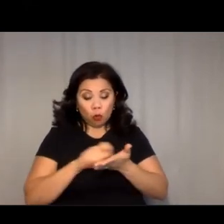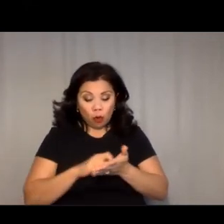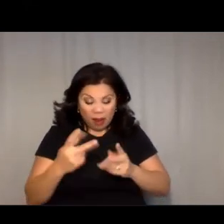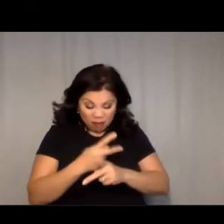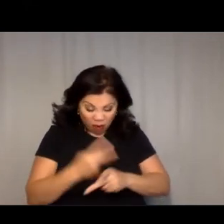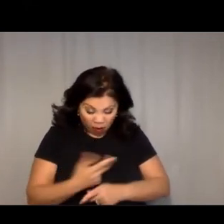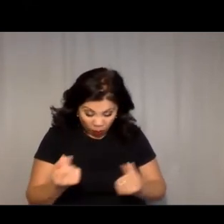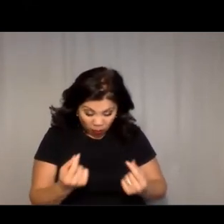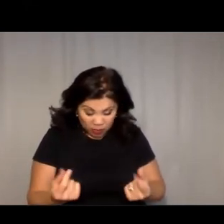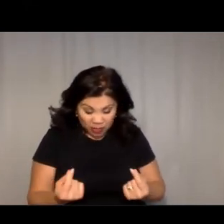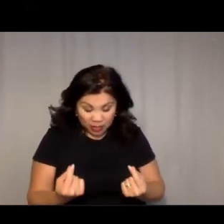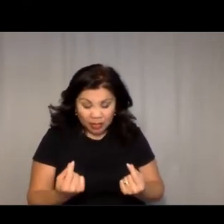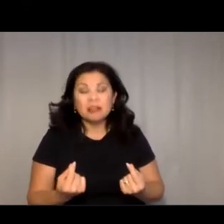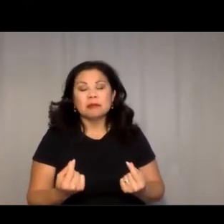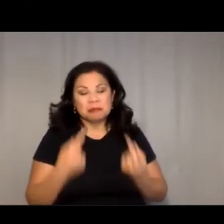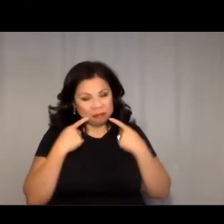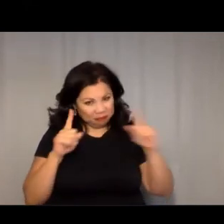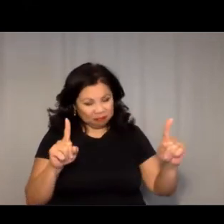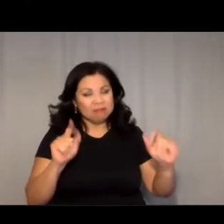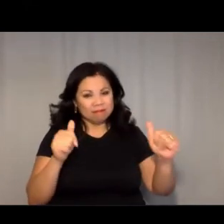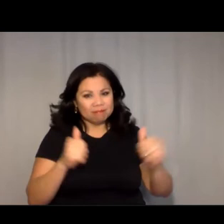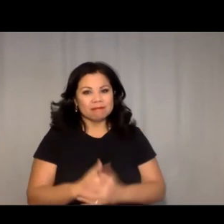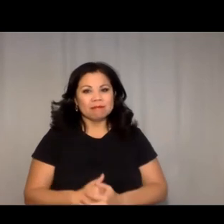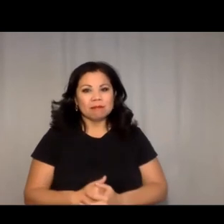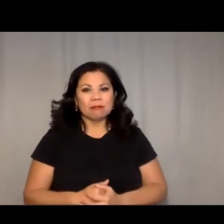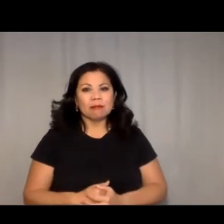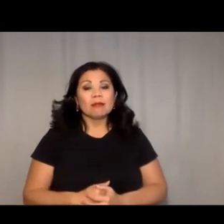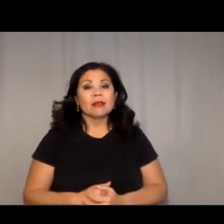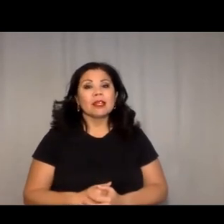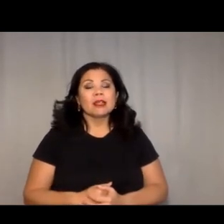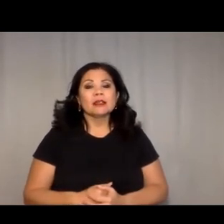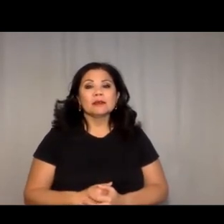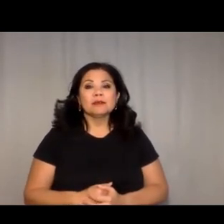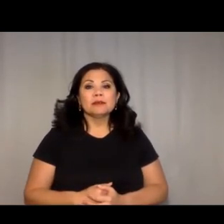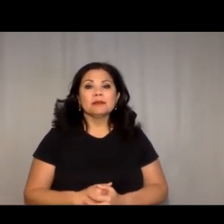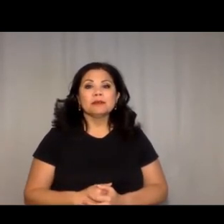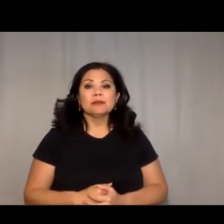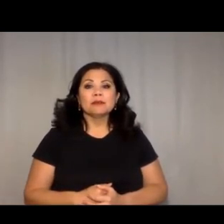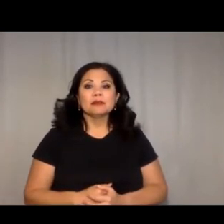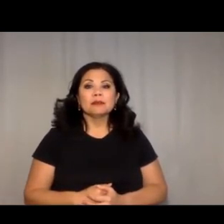sense, that works, all right? But again, I'm gonna be using common factors.